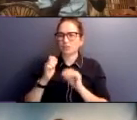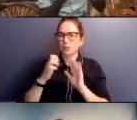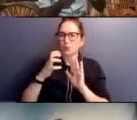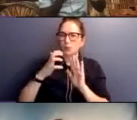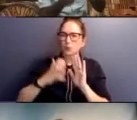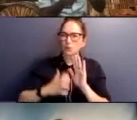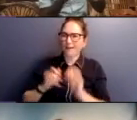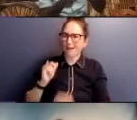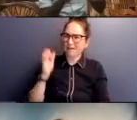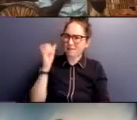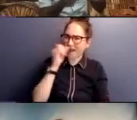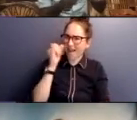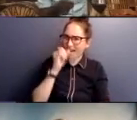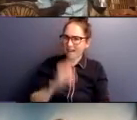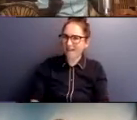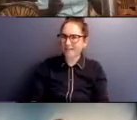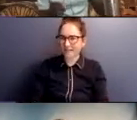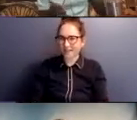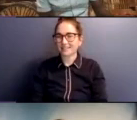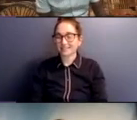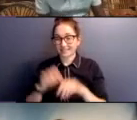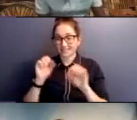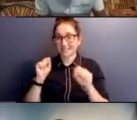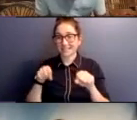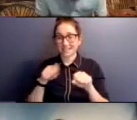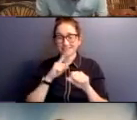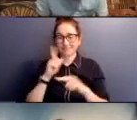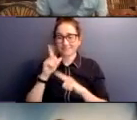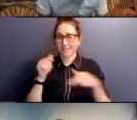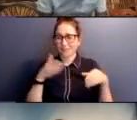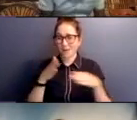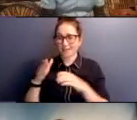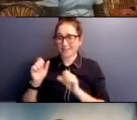Oh, wow. So it can be used in several ways.